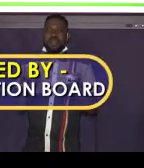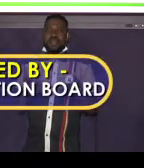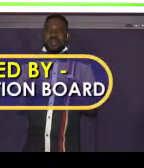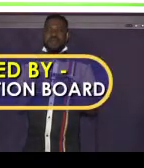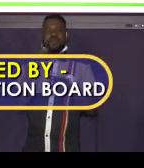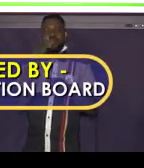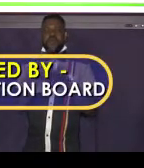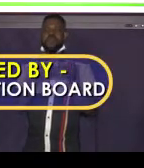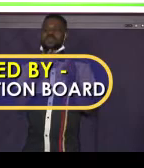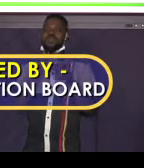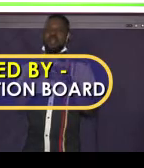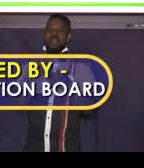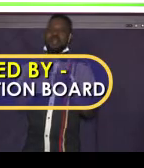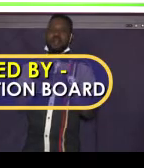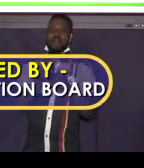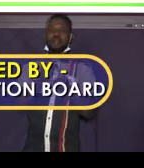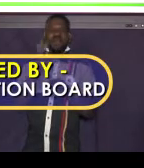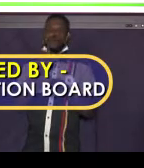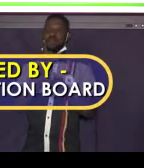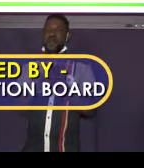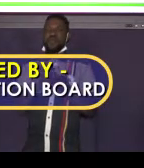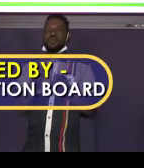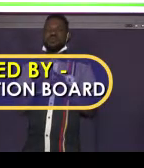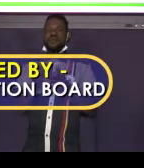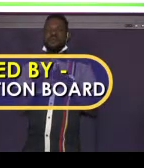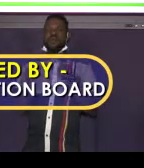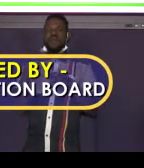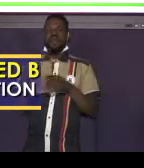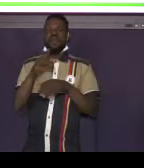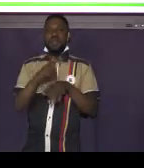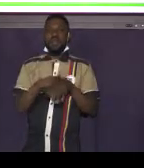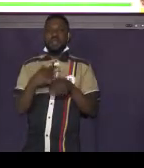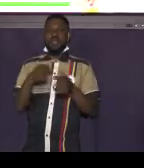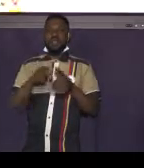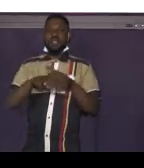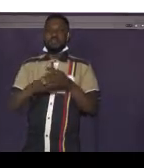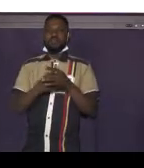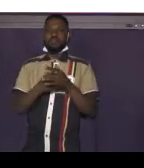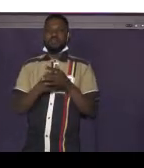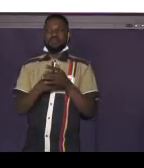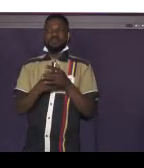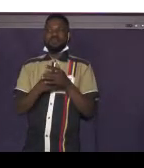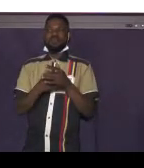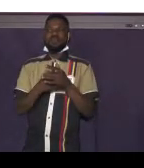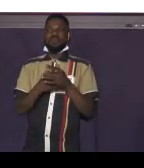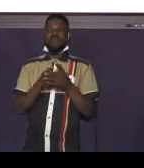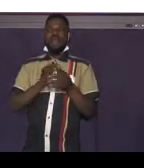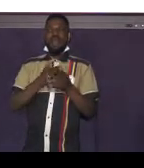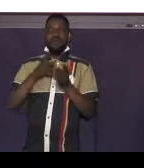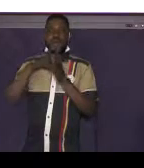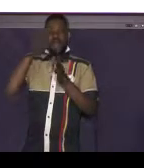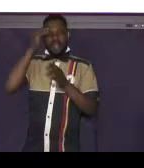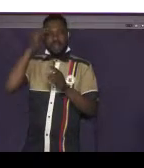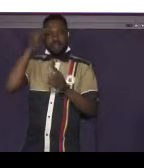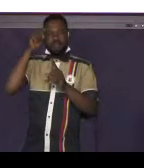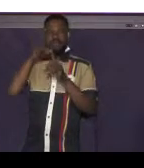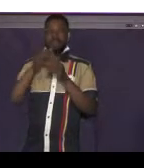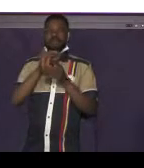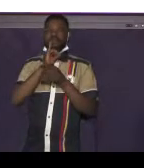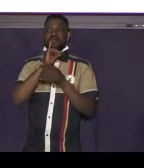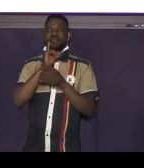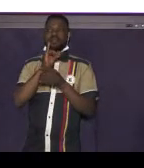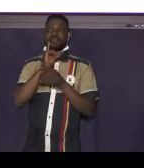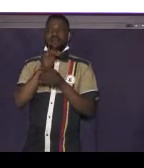that is all about? Well, I won't waste too much of your time. Let's just begin. Our learning objectives are